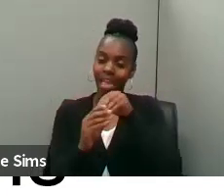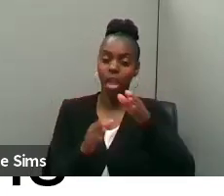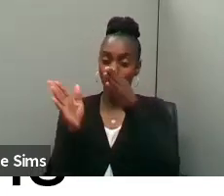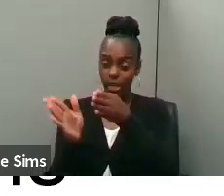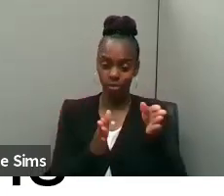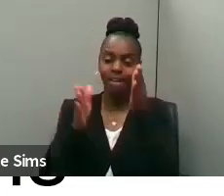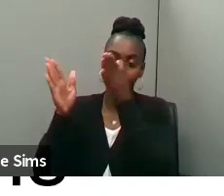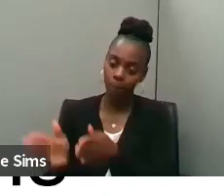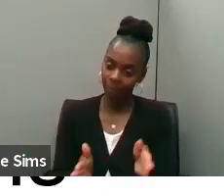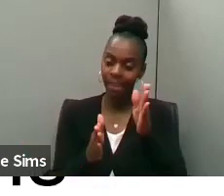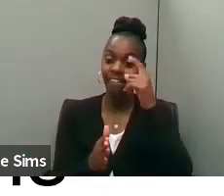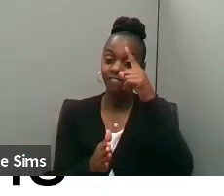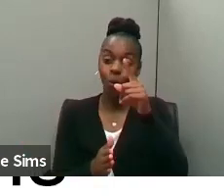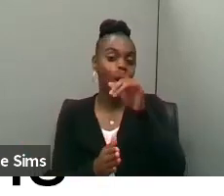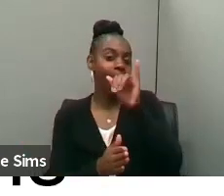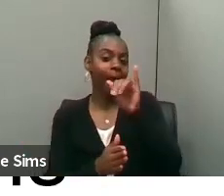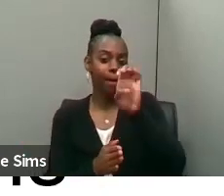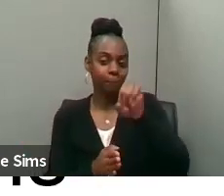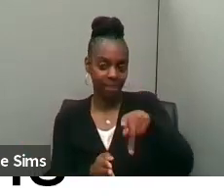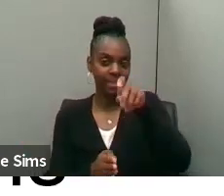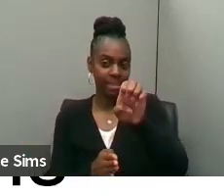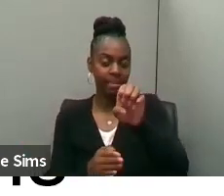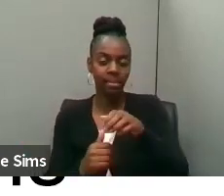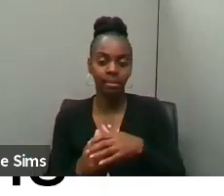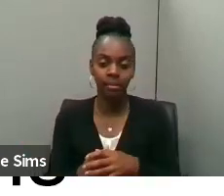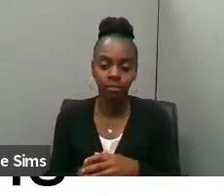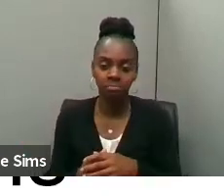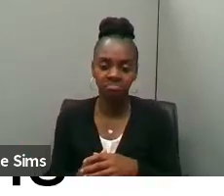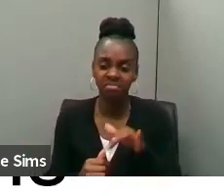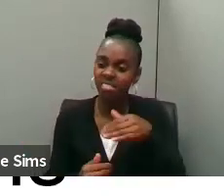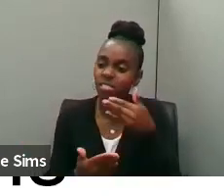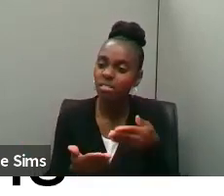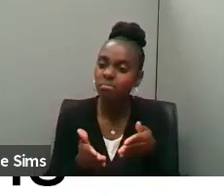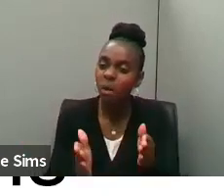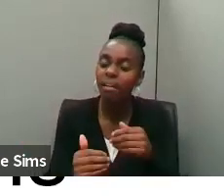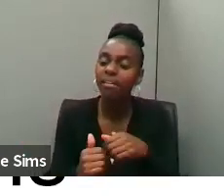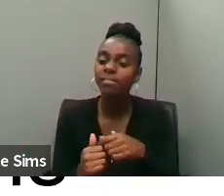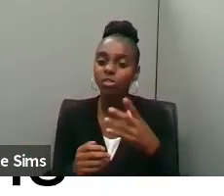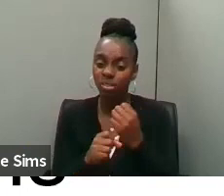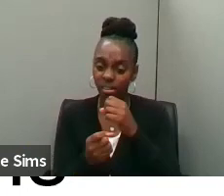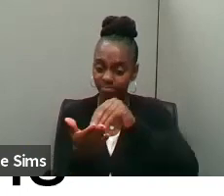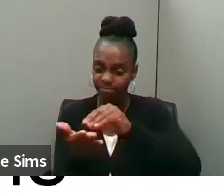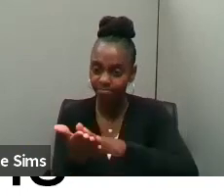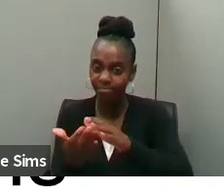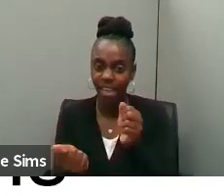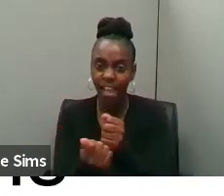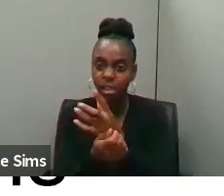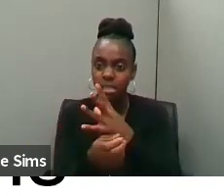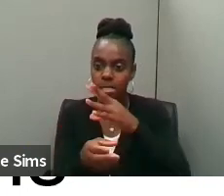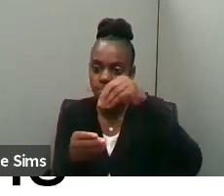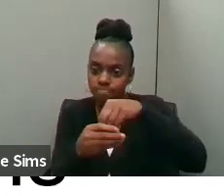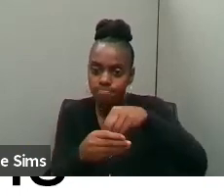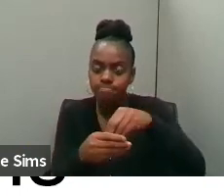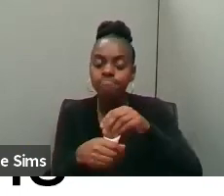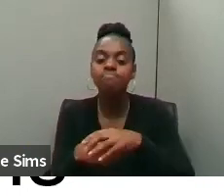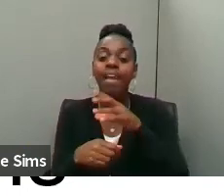plan for employment, or IPE. So this is a good way to get things in writing and get things in the case record, and